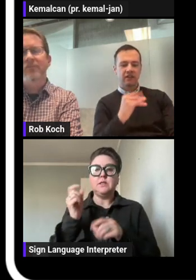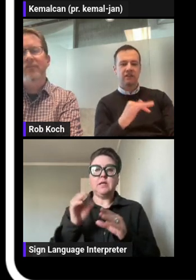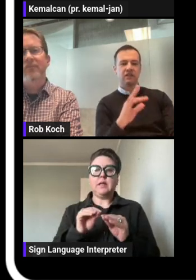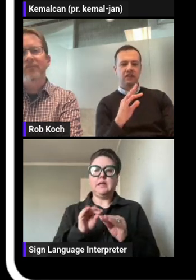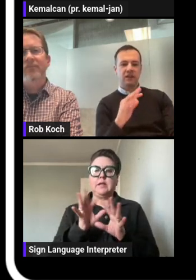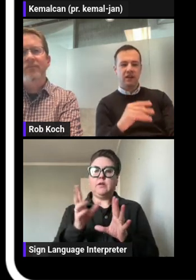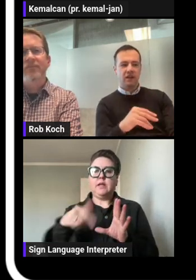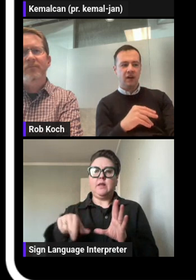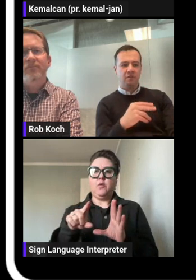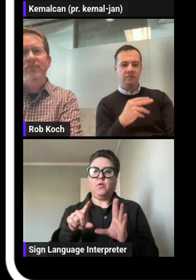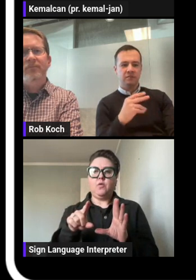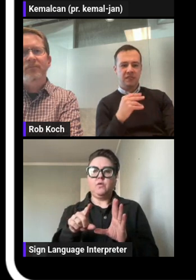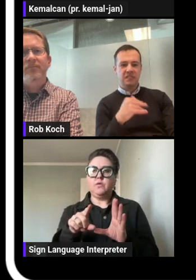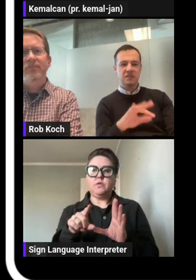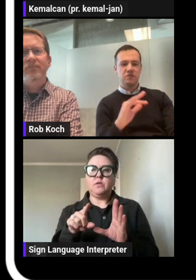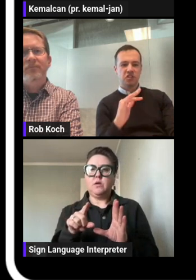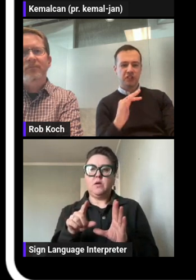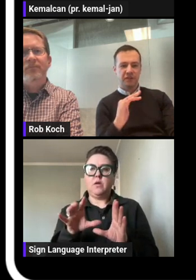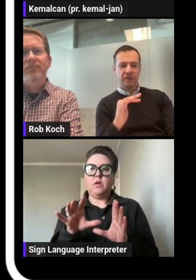are